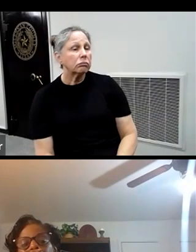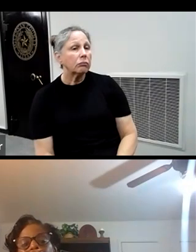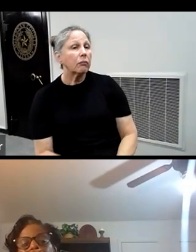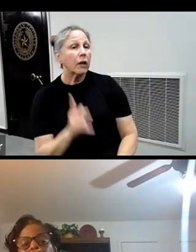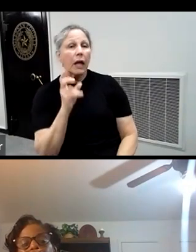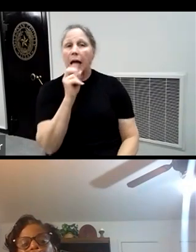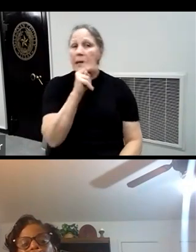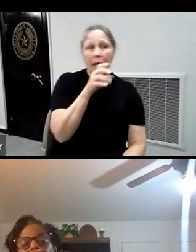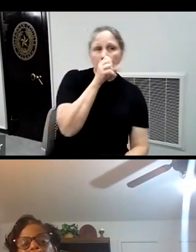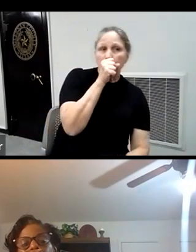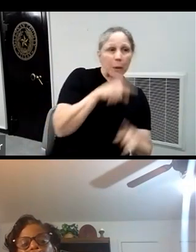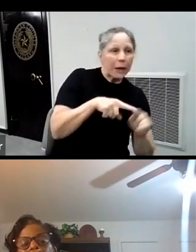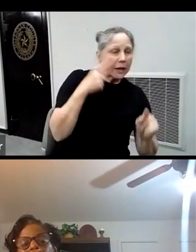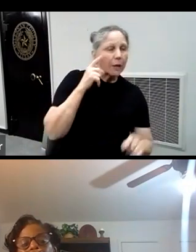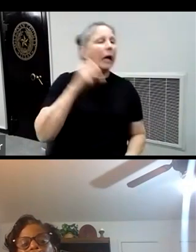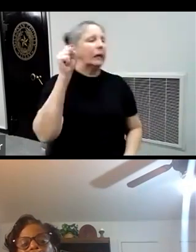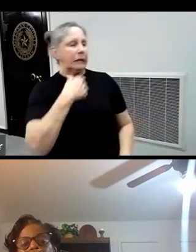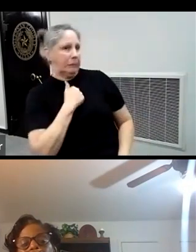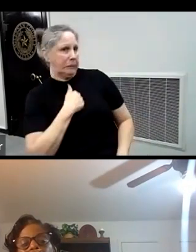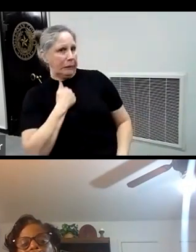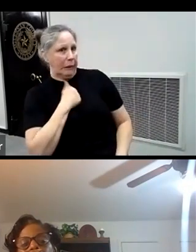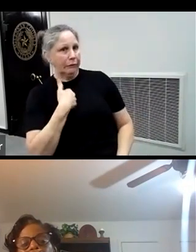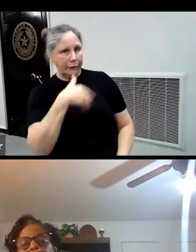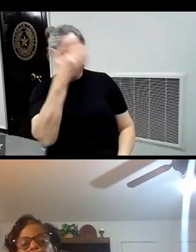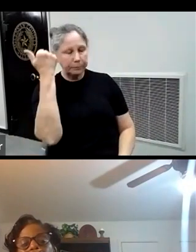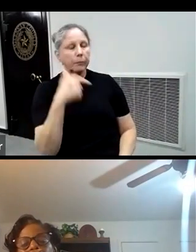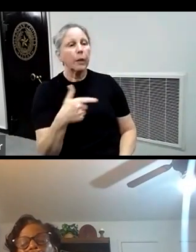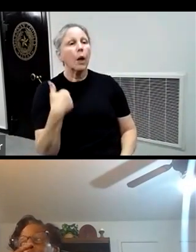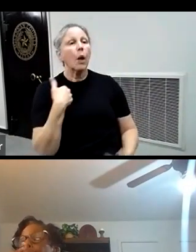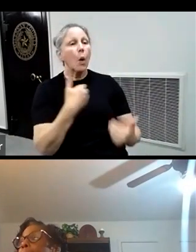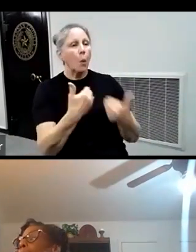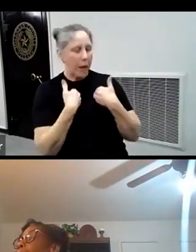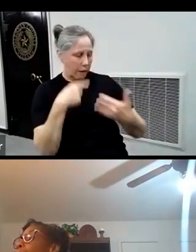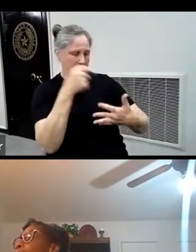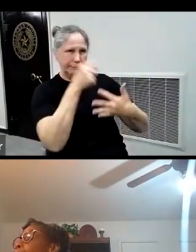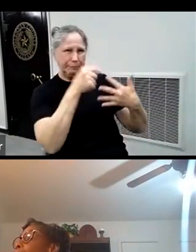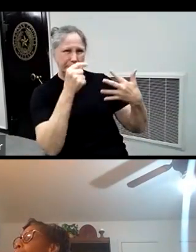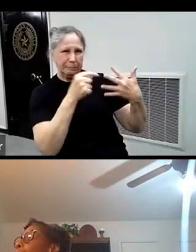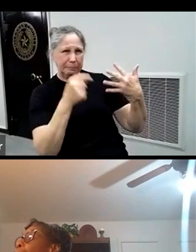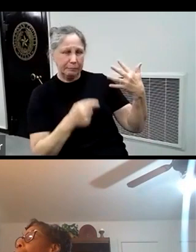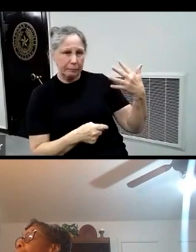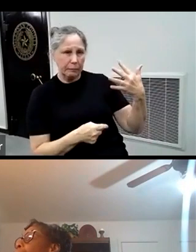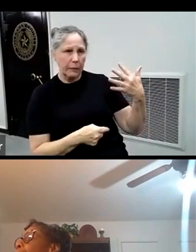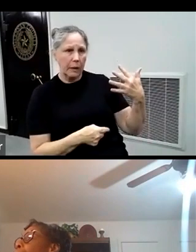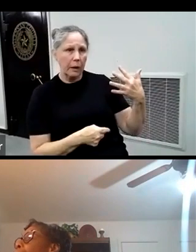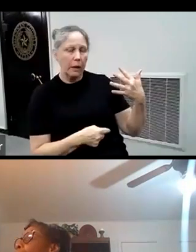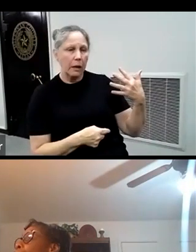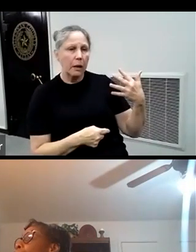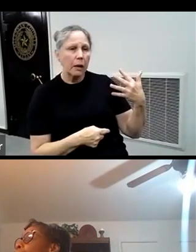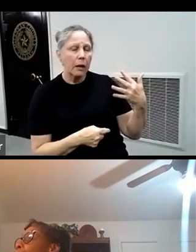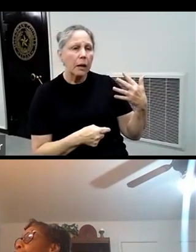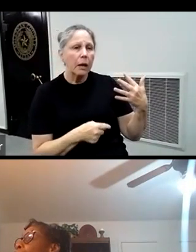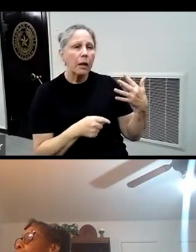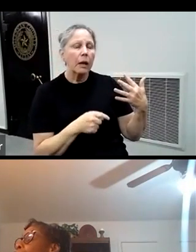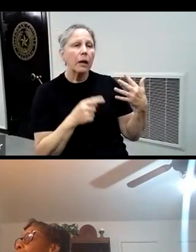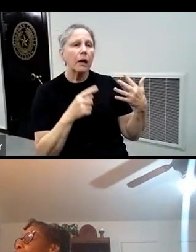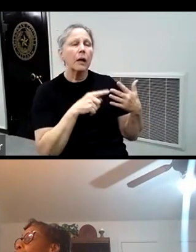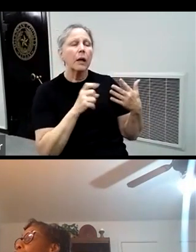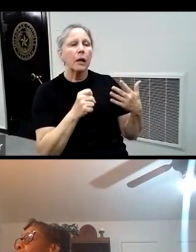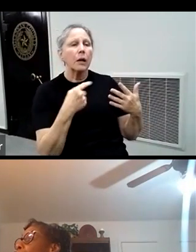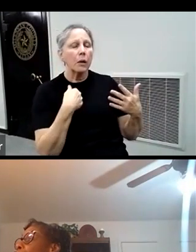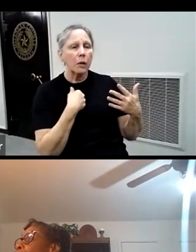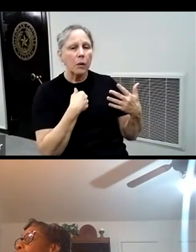Ken, your microphone. Yes, sir. I'm sorry. We have items at the Cobb's building, odds and ends. We